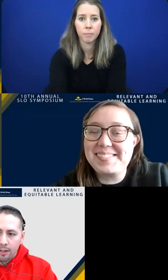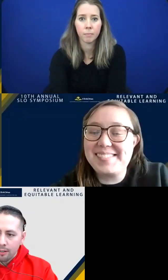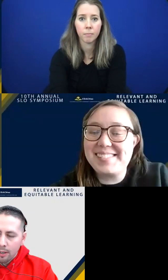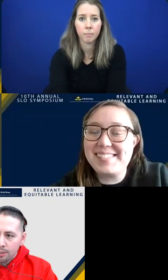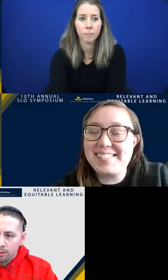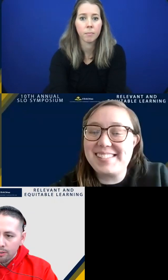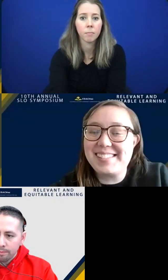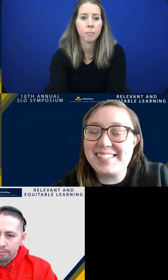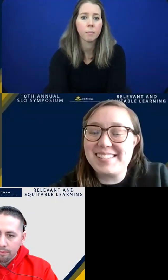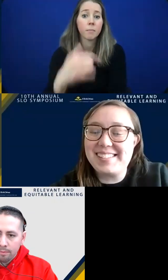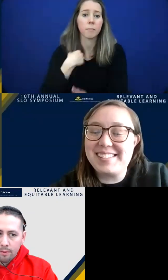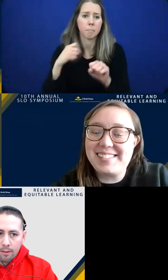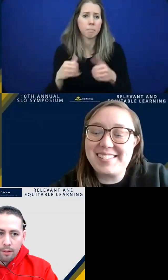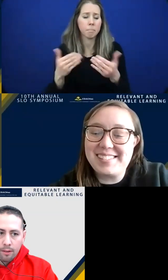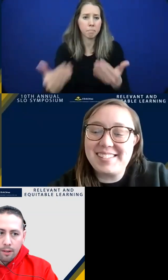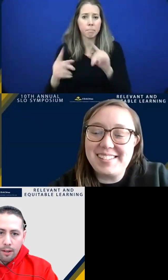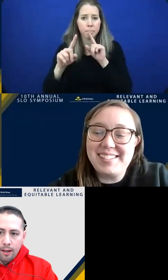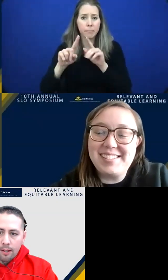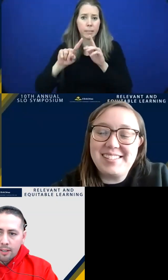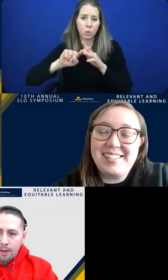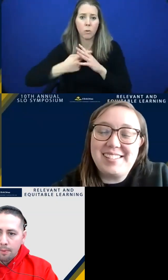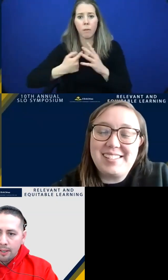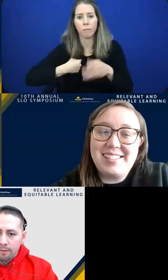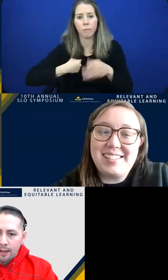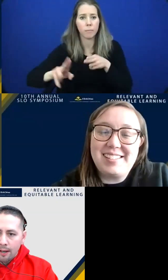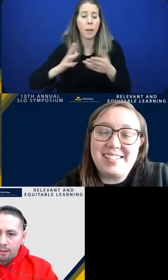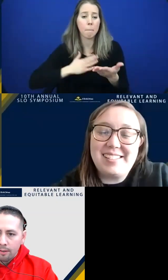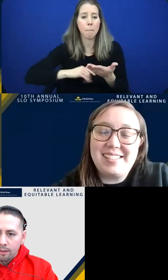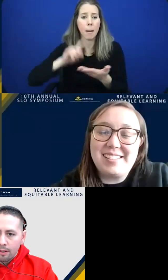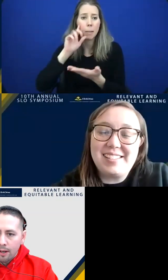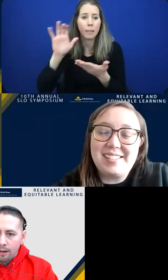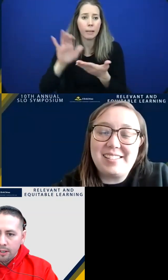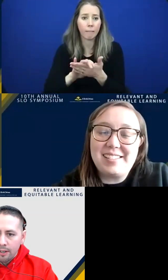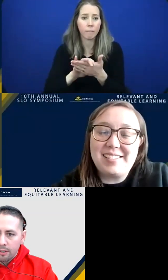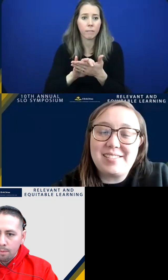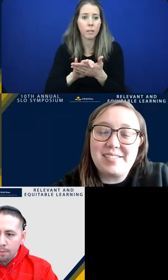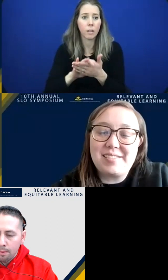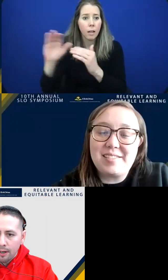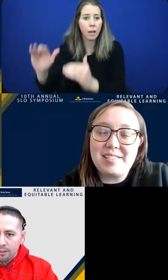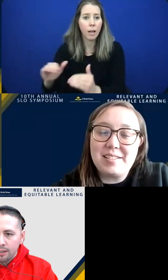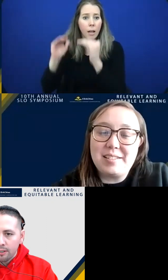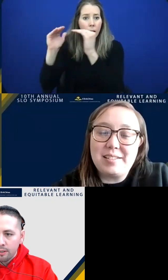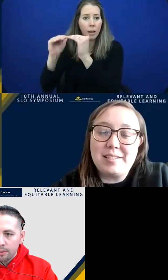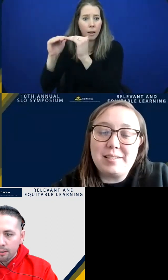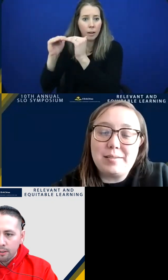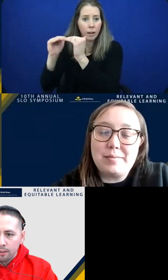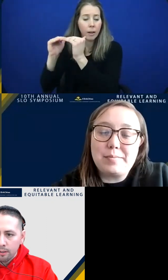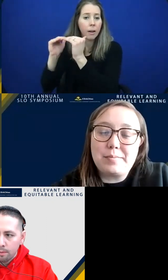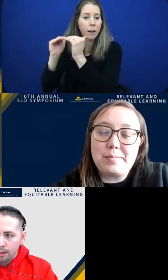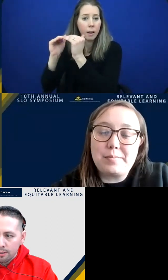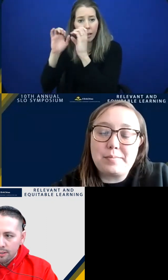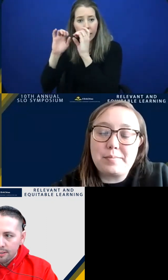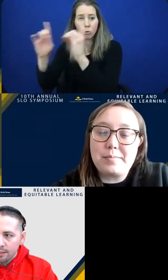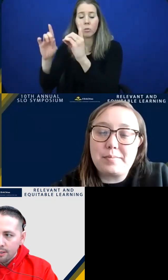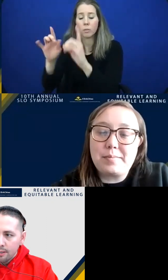I can start. I'll keep it short. It is my belief that higher education, namely public higher education, particularly